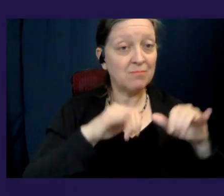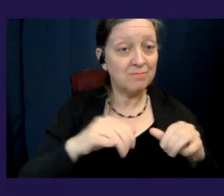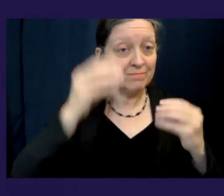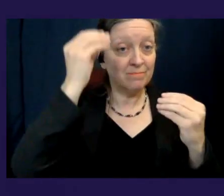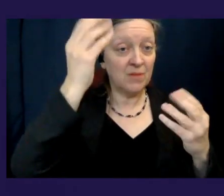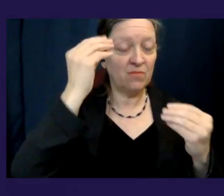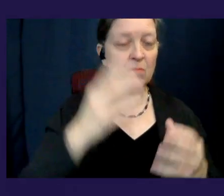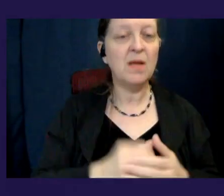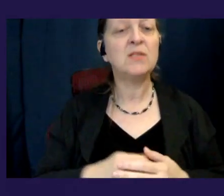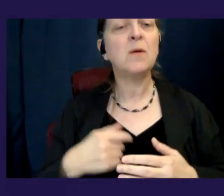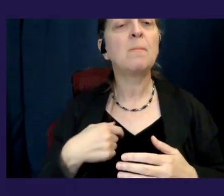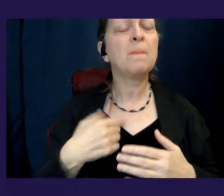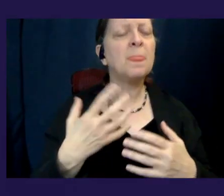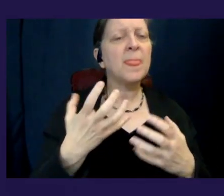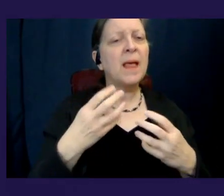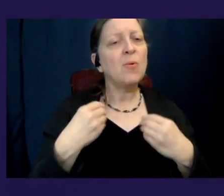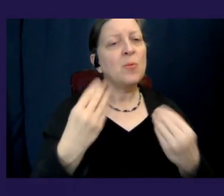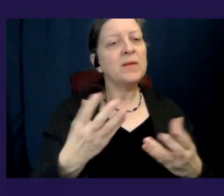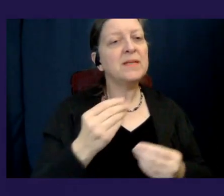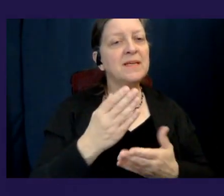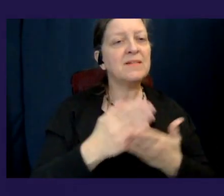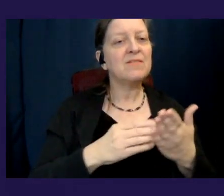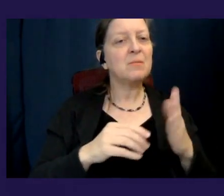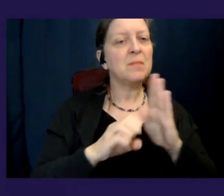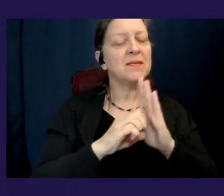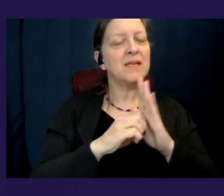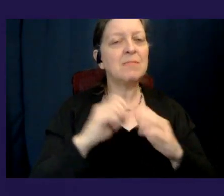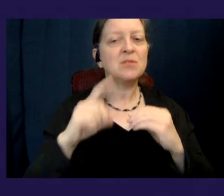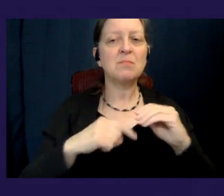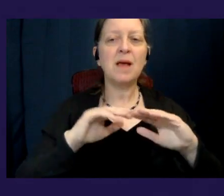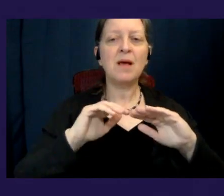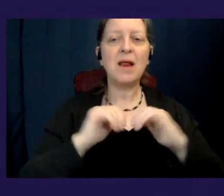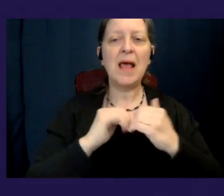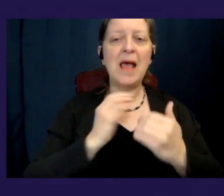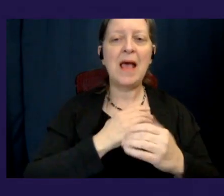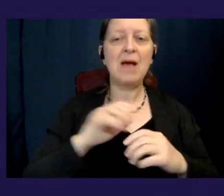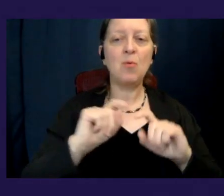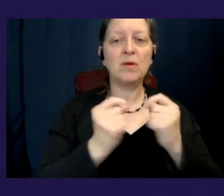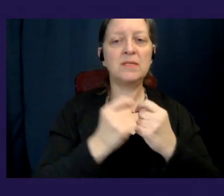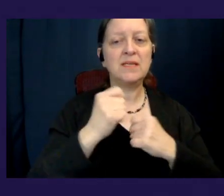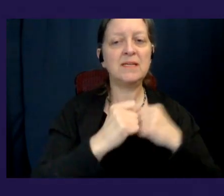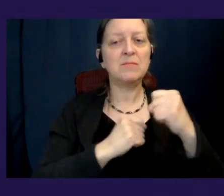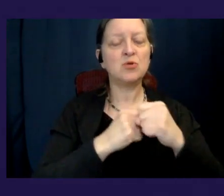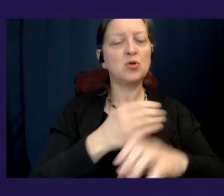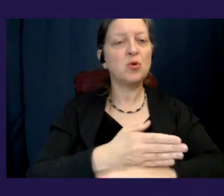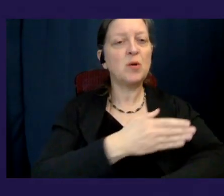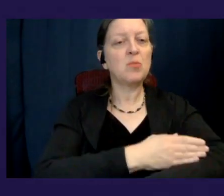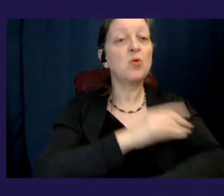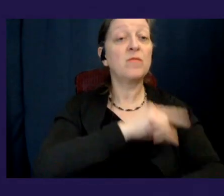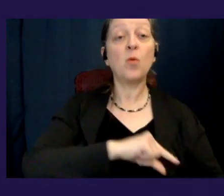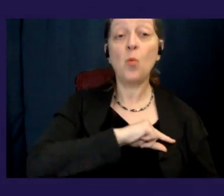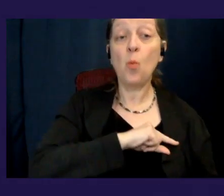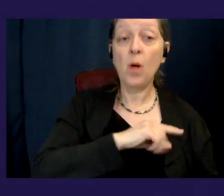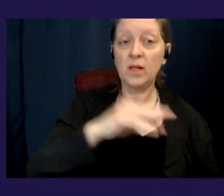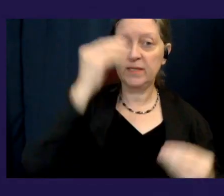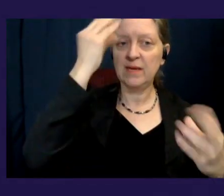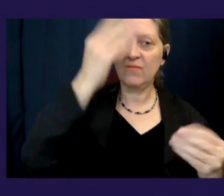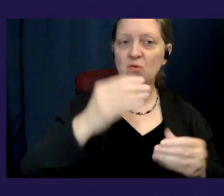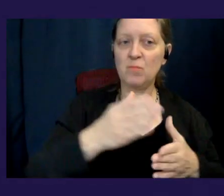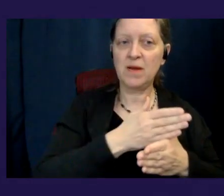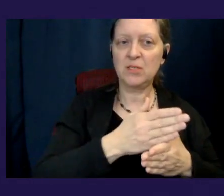team structure really improved the quality of information that was shared about COVID. So one thing, I think we've heard a little bit about